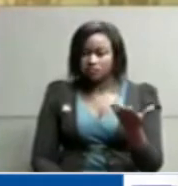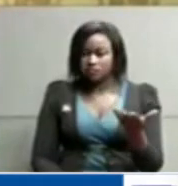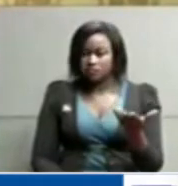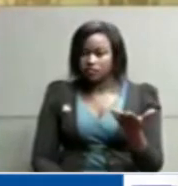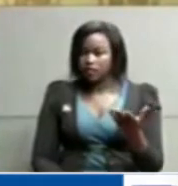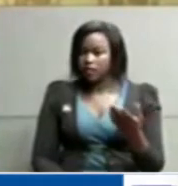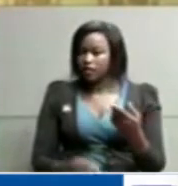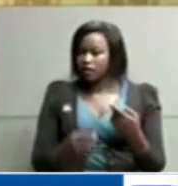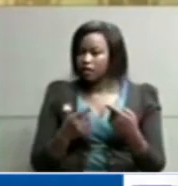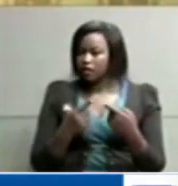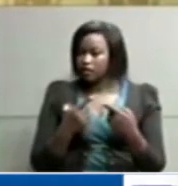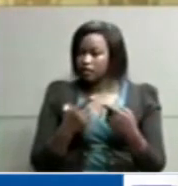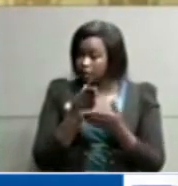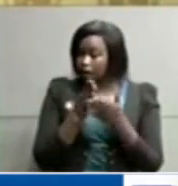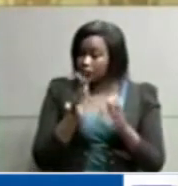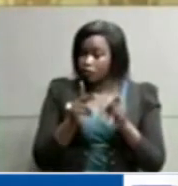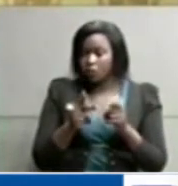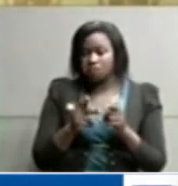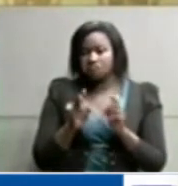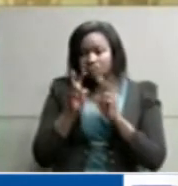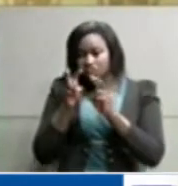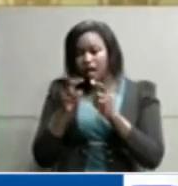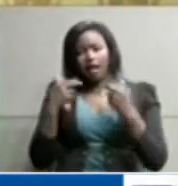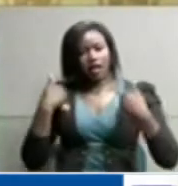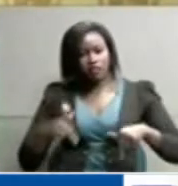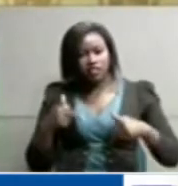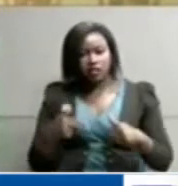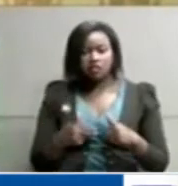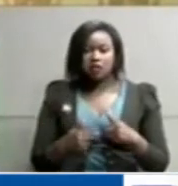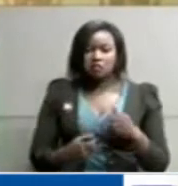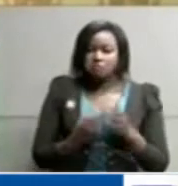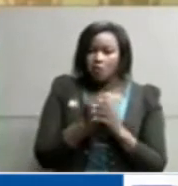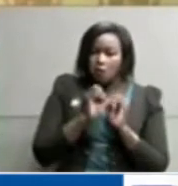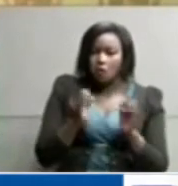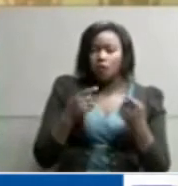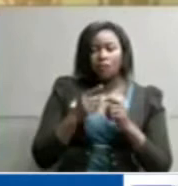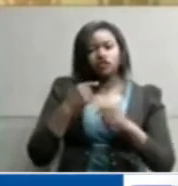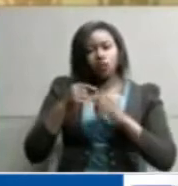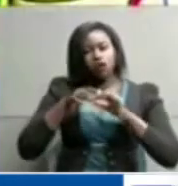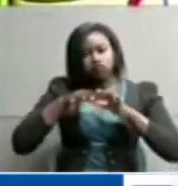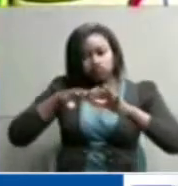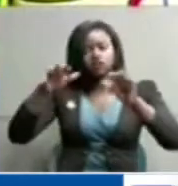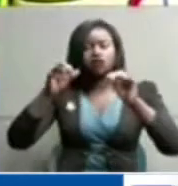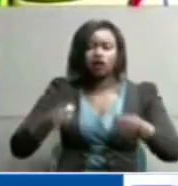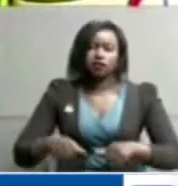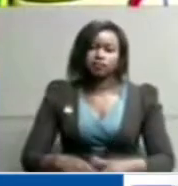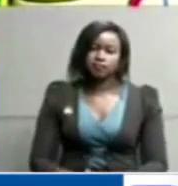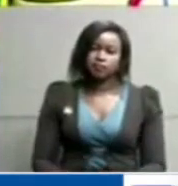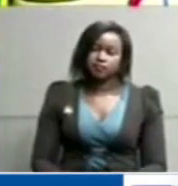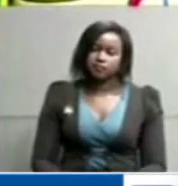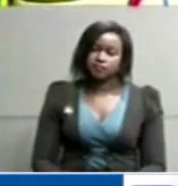are healthy, they will not develop disease, but they can still spread the virus. So that means